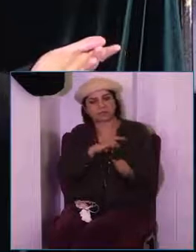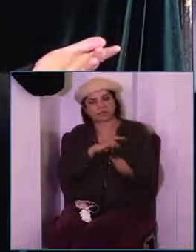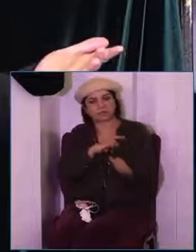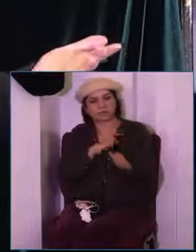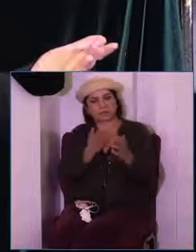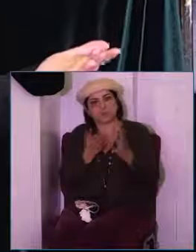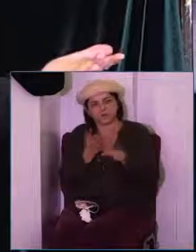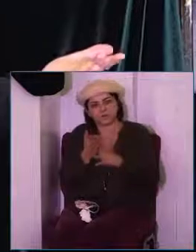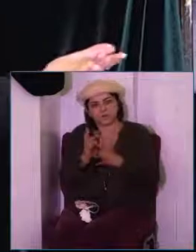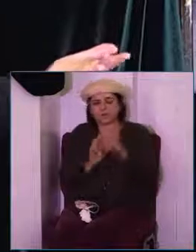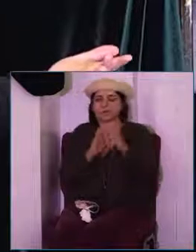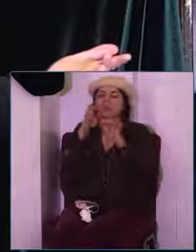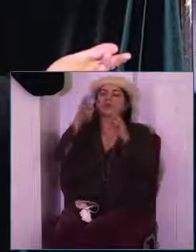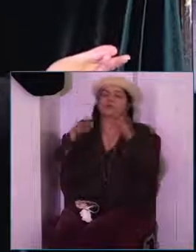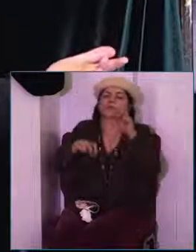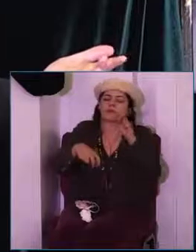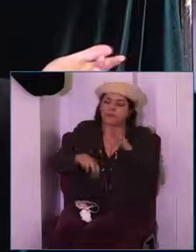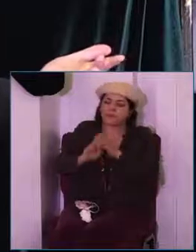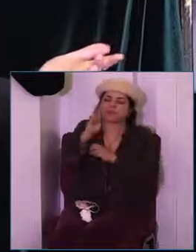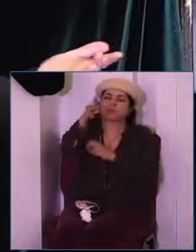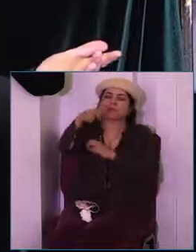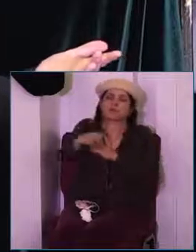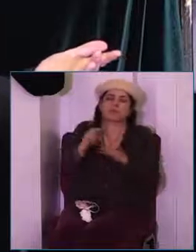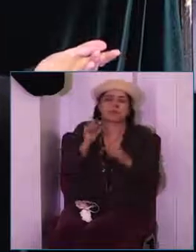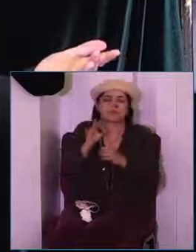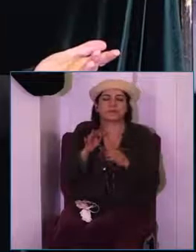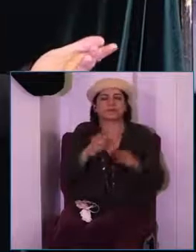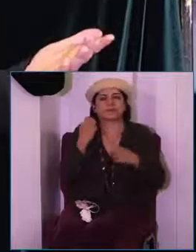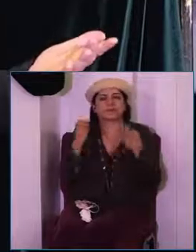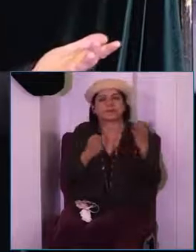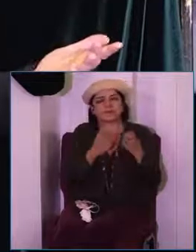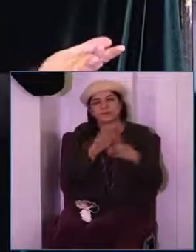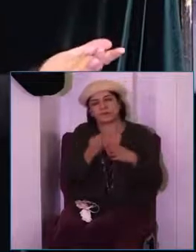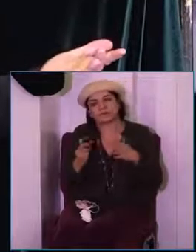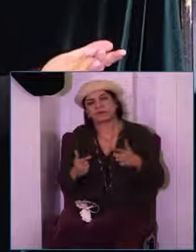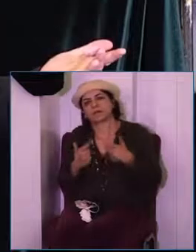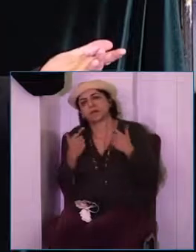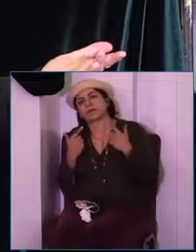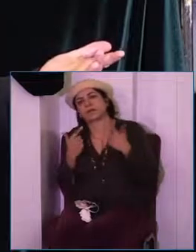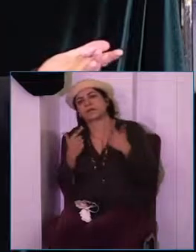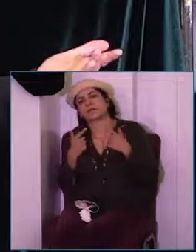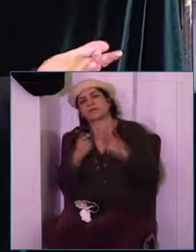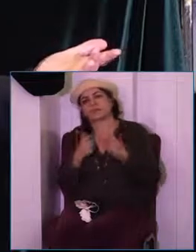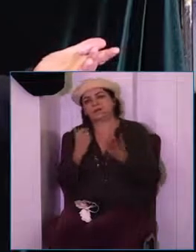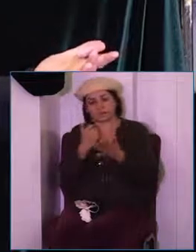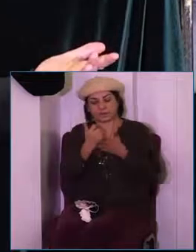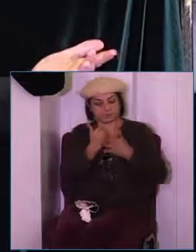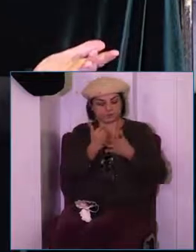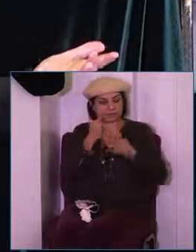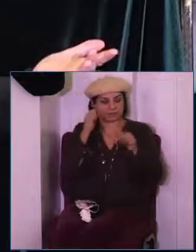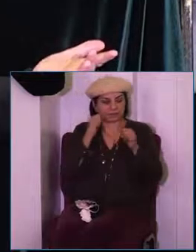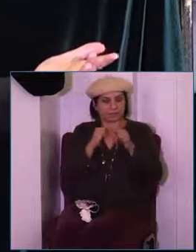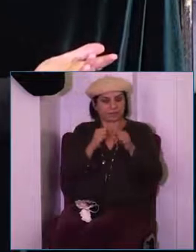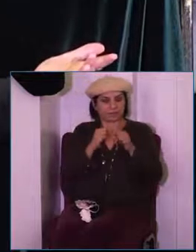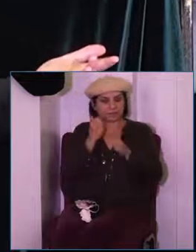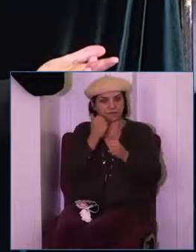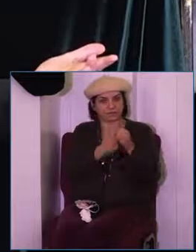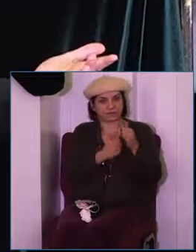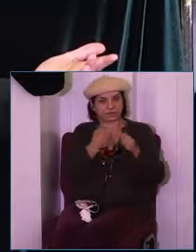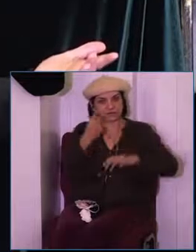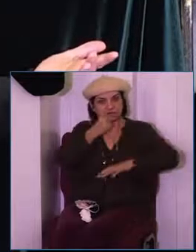emotions, this roller coaster of life. Help us at the end of each day to remember, though, that God, you are with